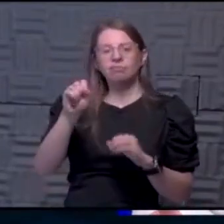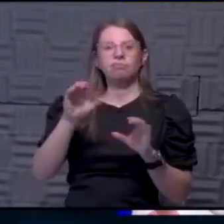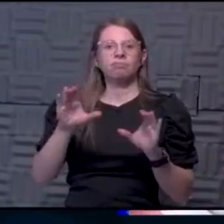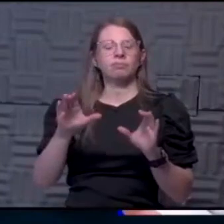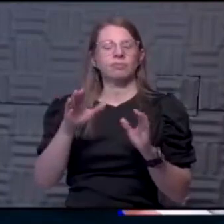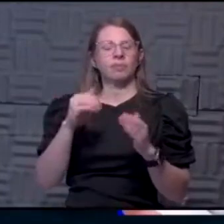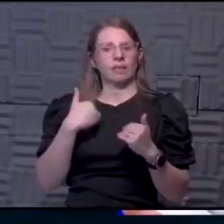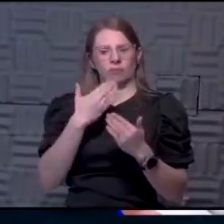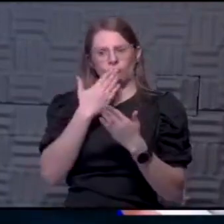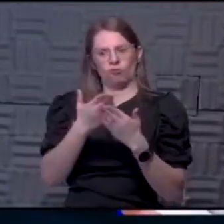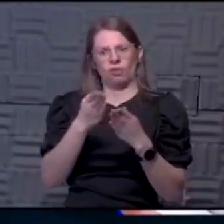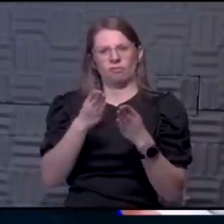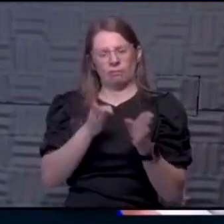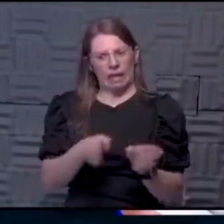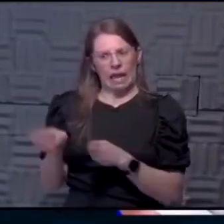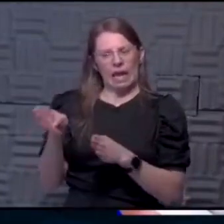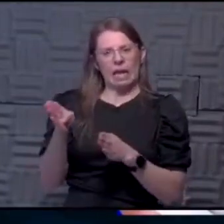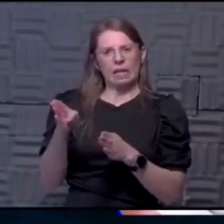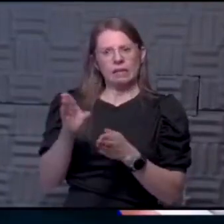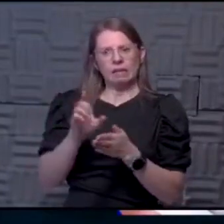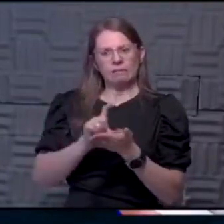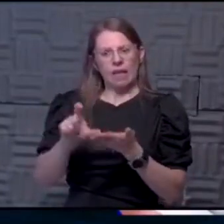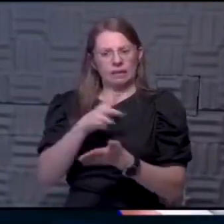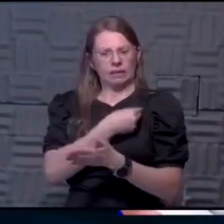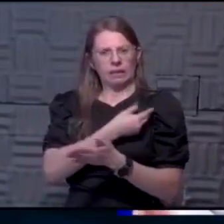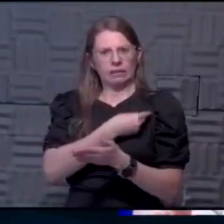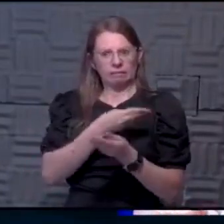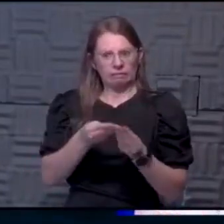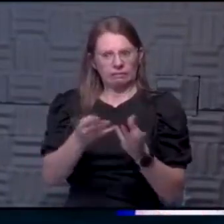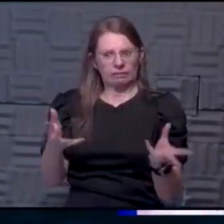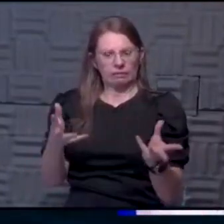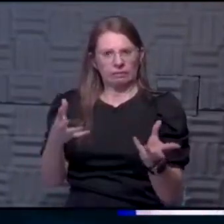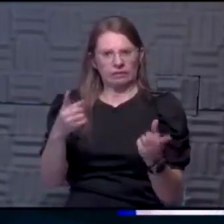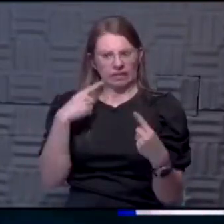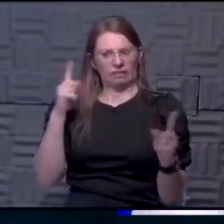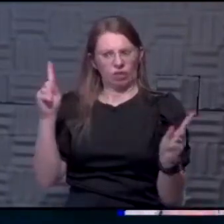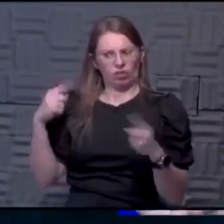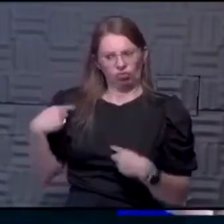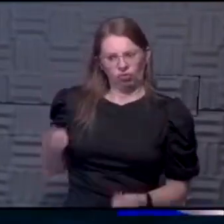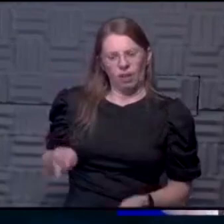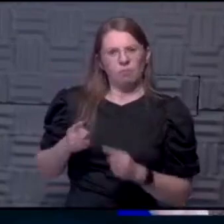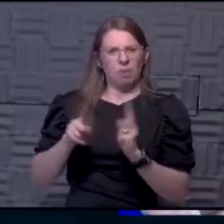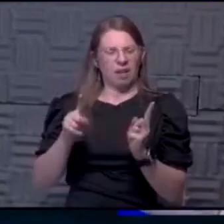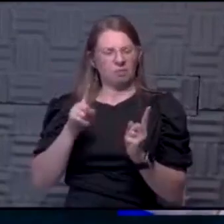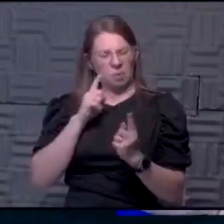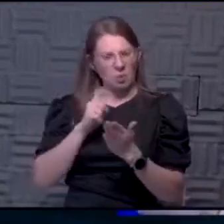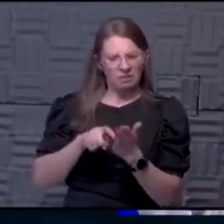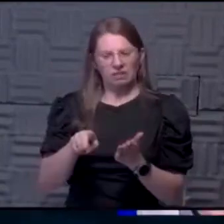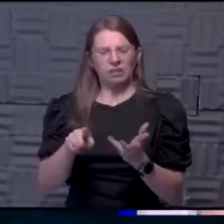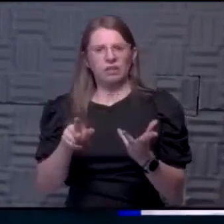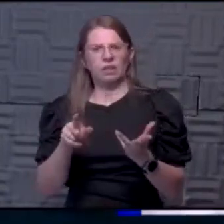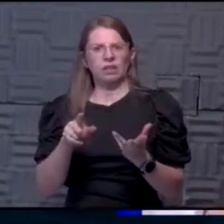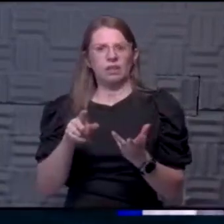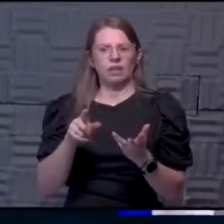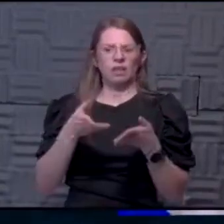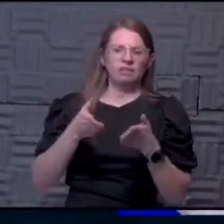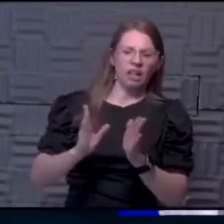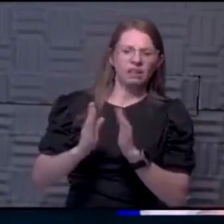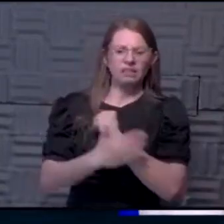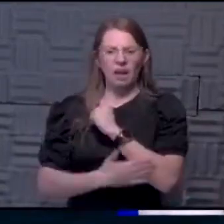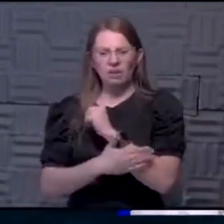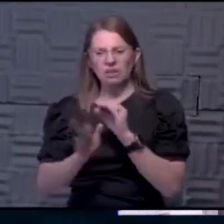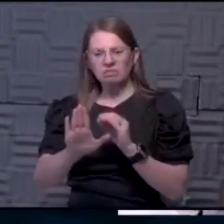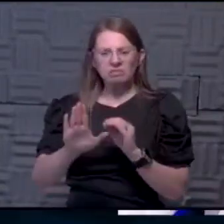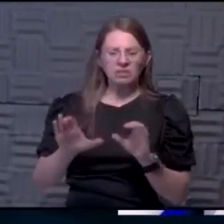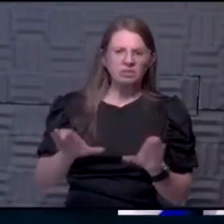good plan. I think our vaccine rollout has gone pretty well. But I'm seeing this kind of stuff. Oh, let county do their own thing.